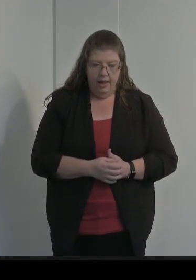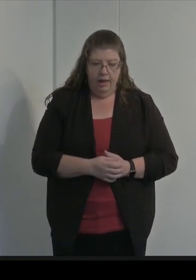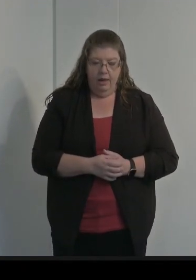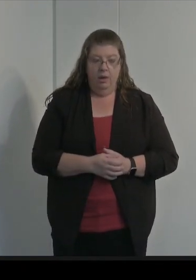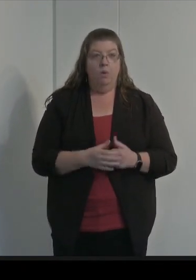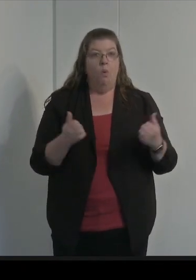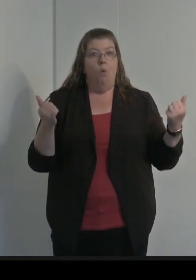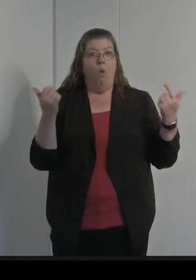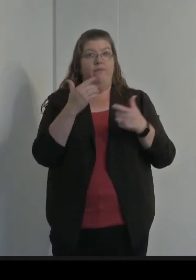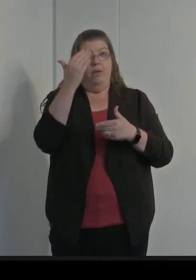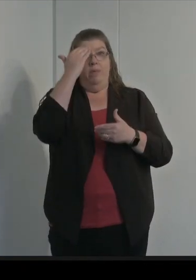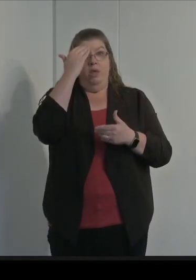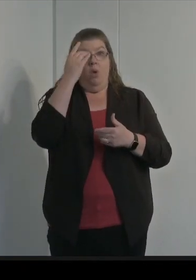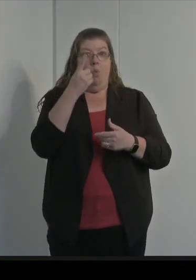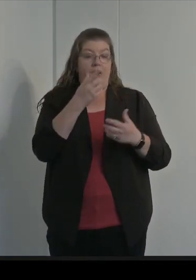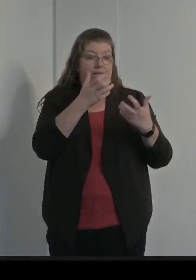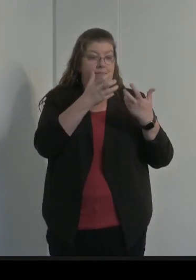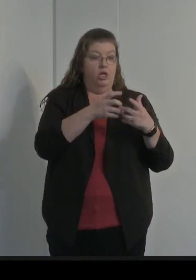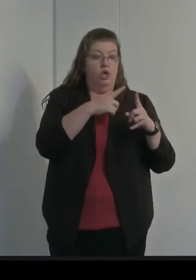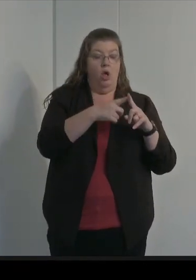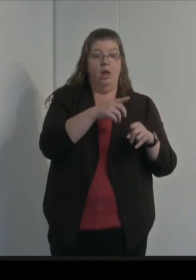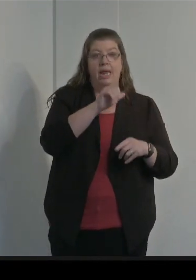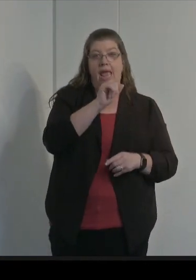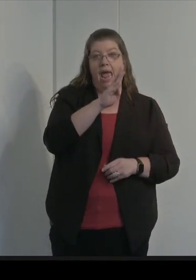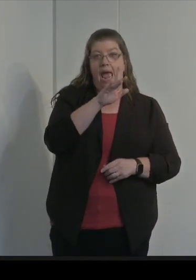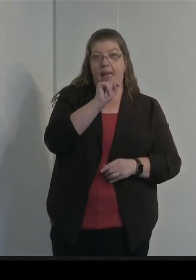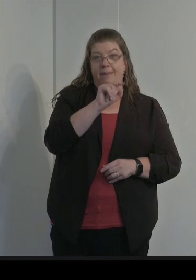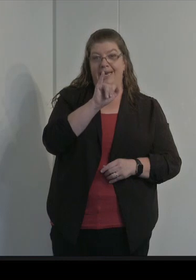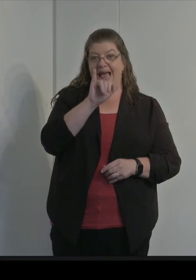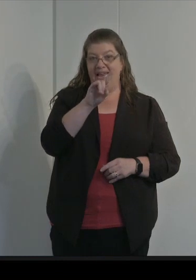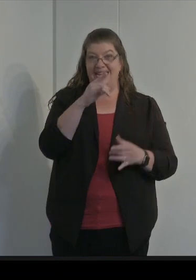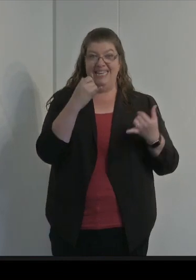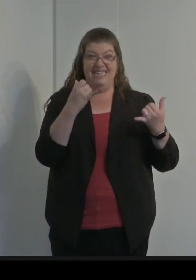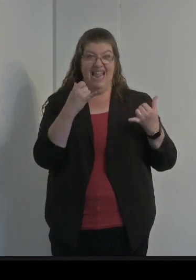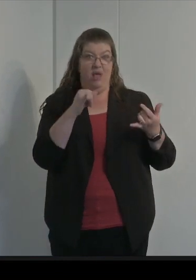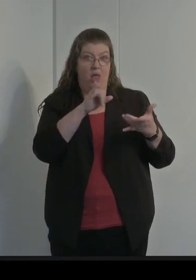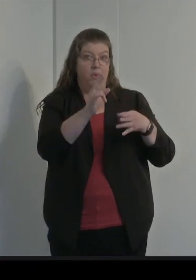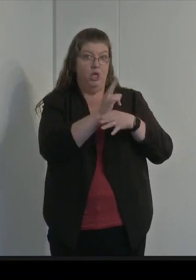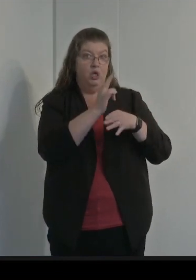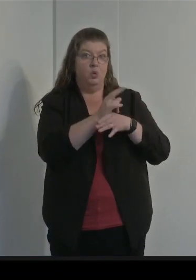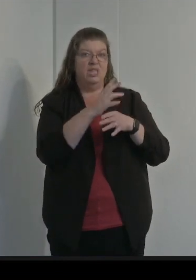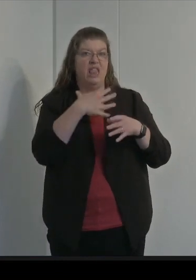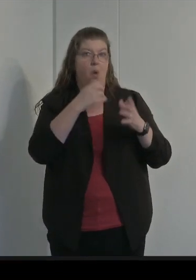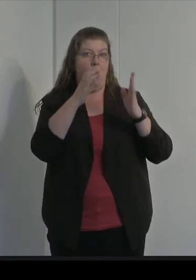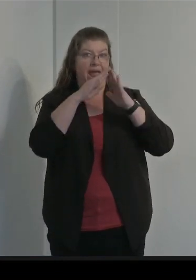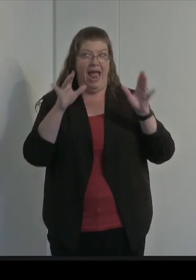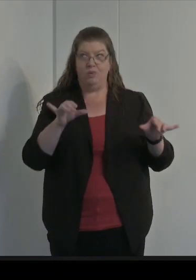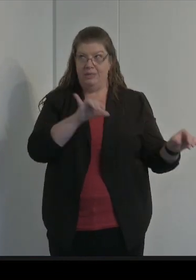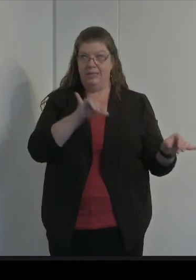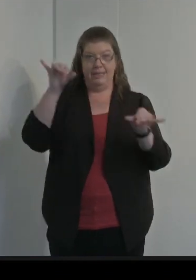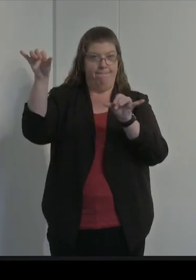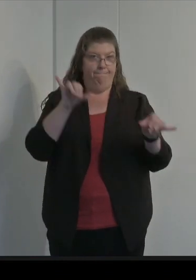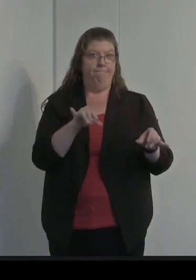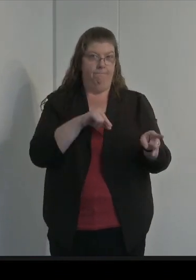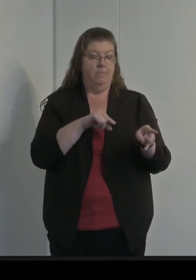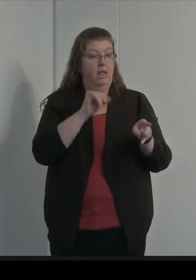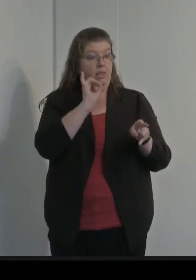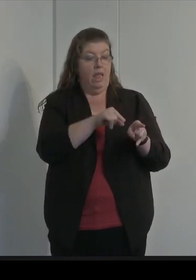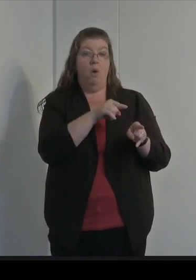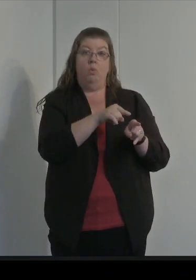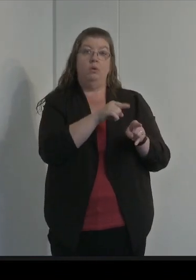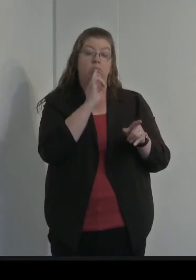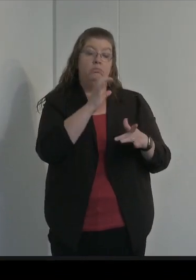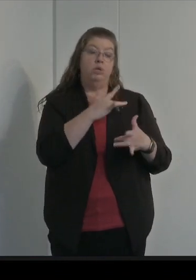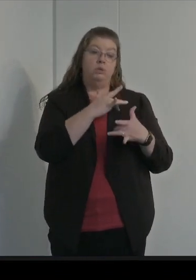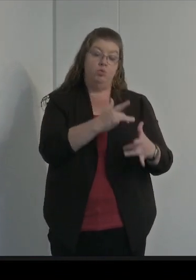We're all familiar with one of the machines called the Abbott ID Now, which that was the one that was being used in the White House. And that one is